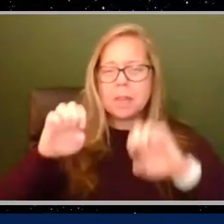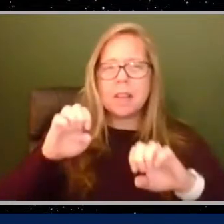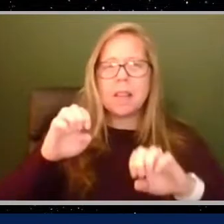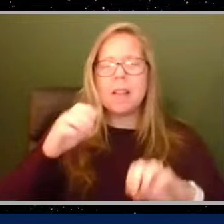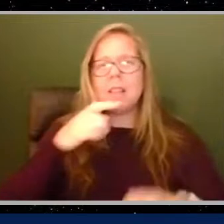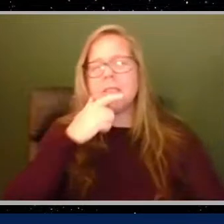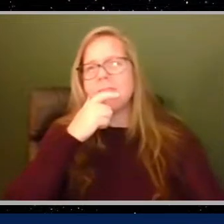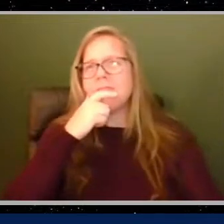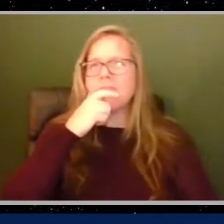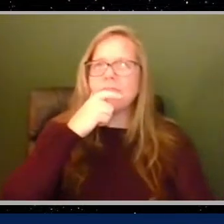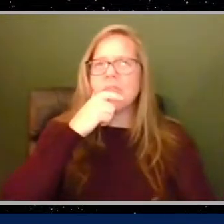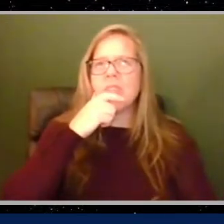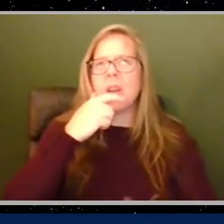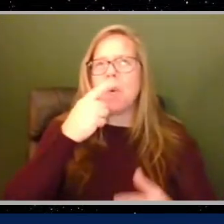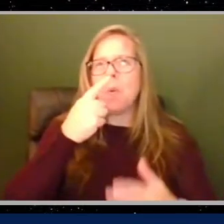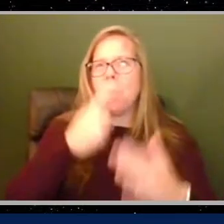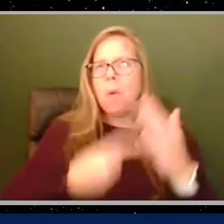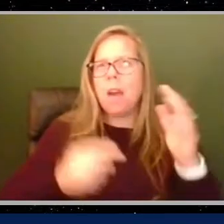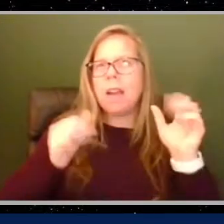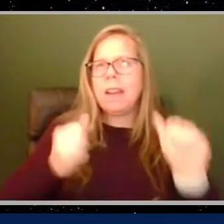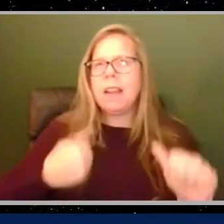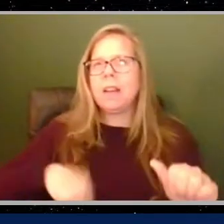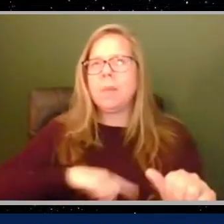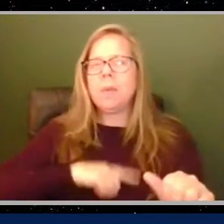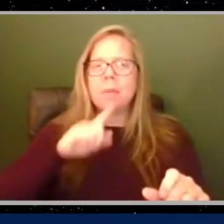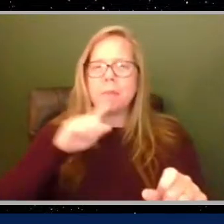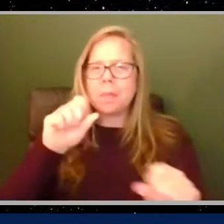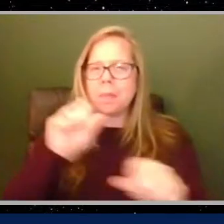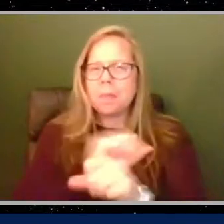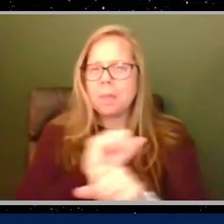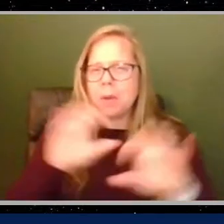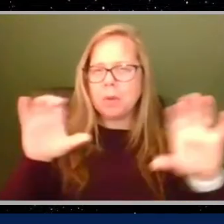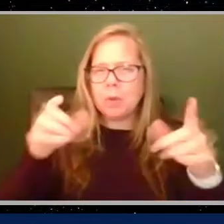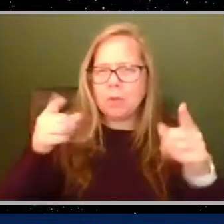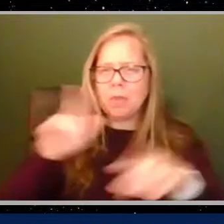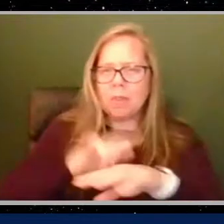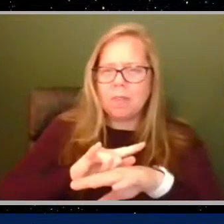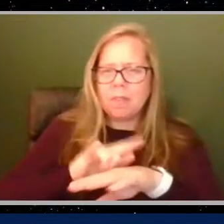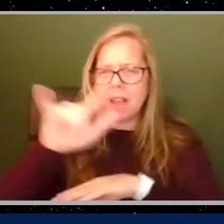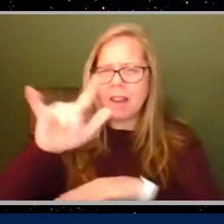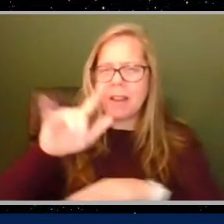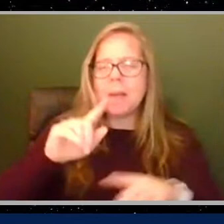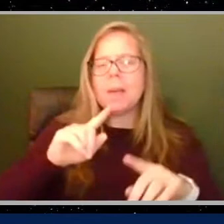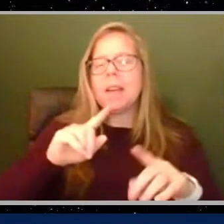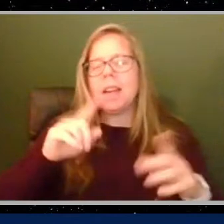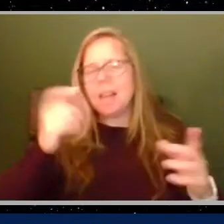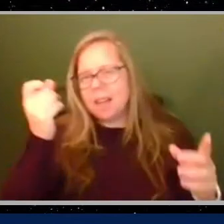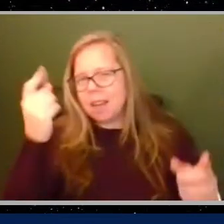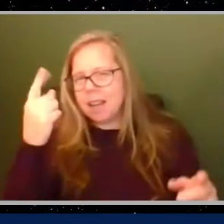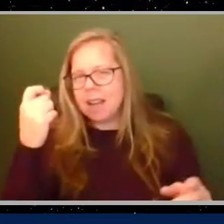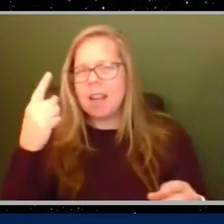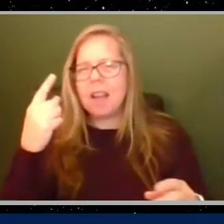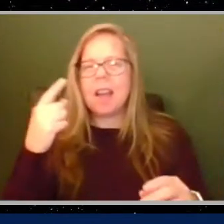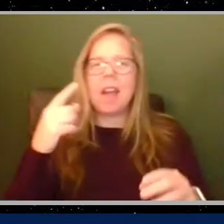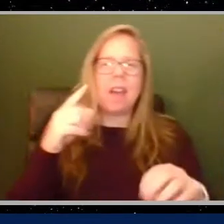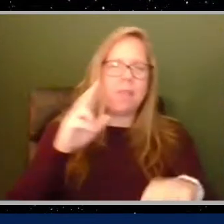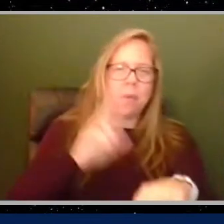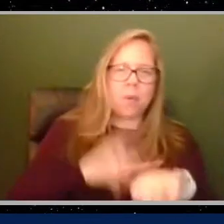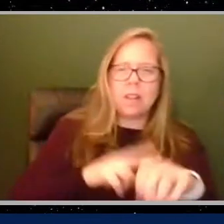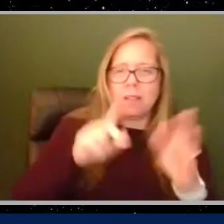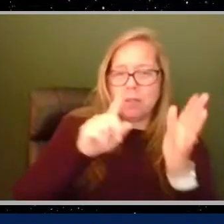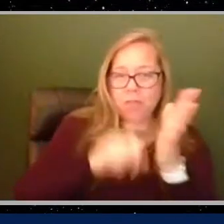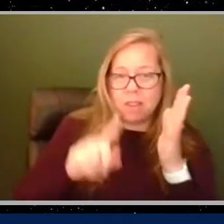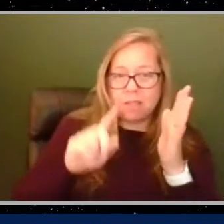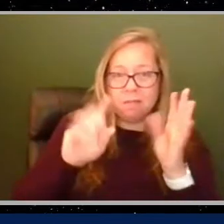of some realistic things that we can do, but then it has to go through that filter of like safety checks of okay,